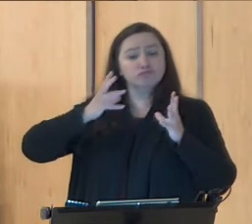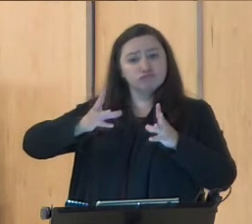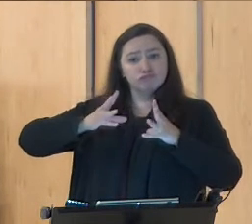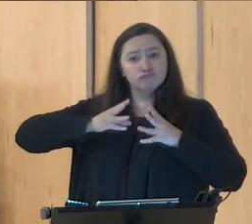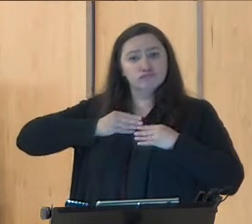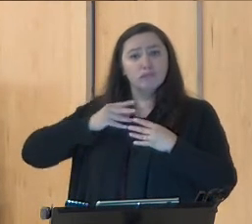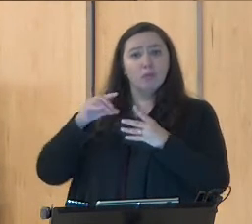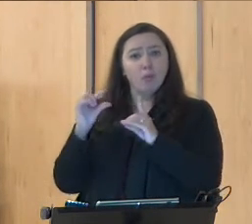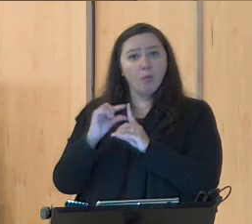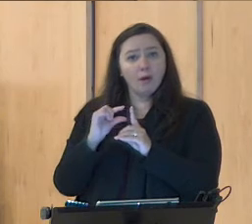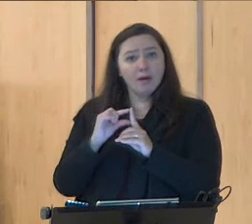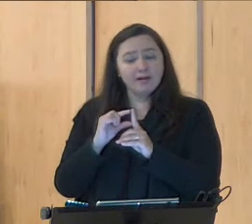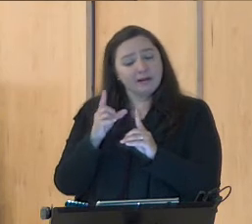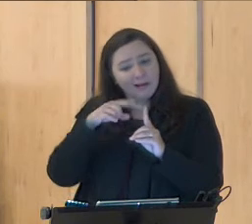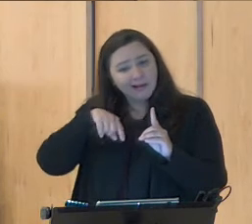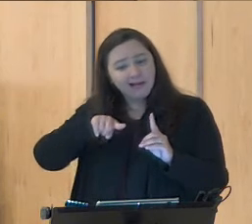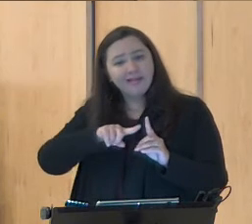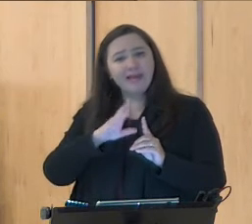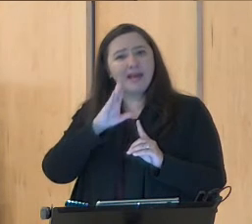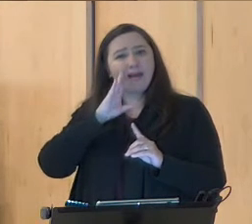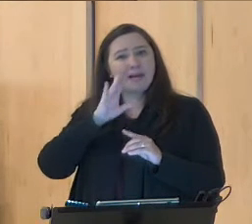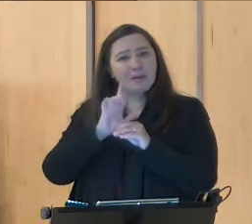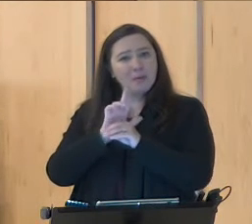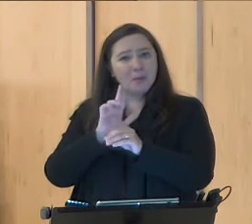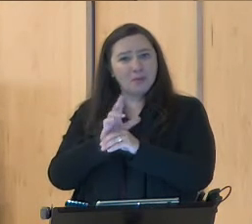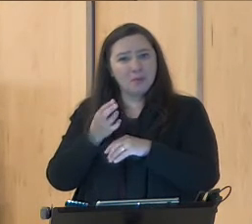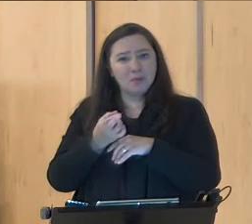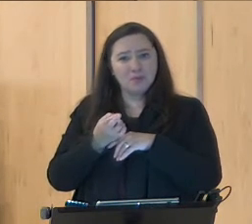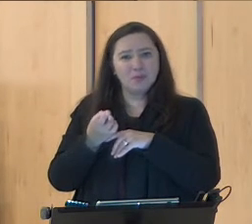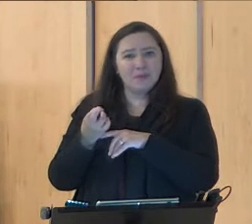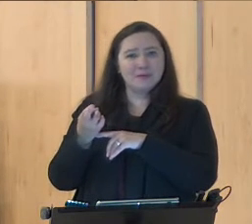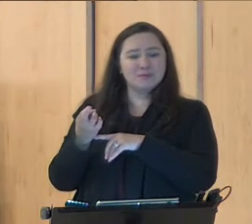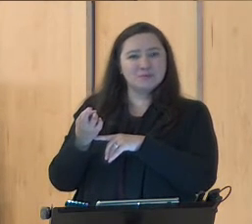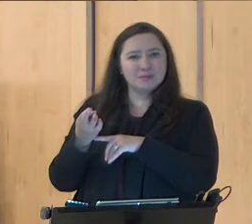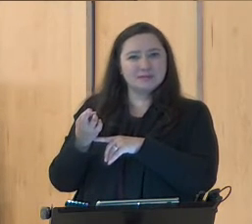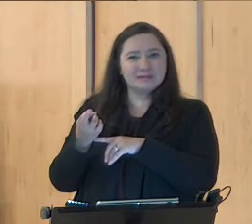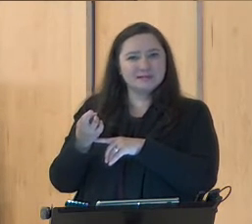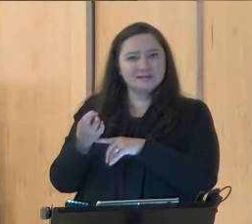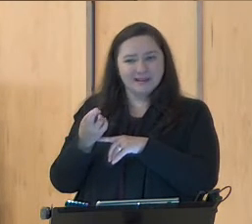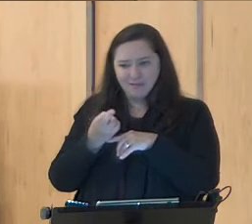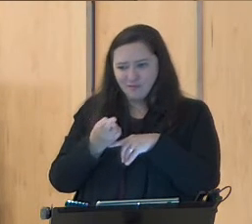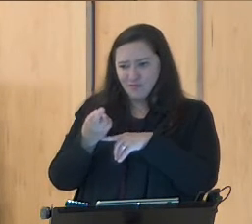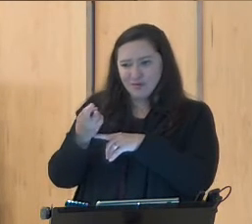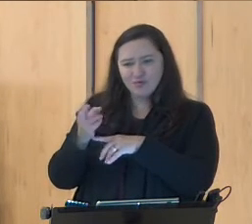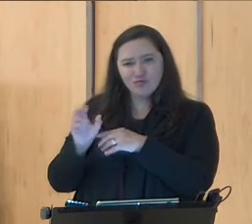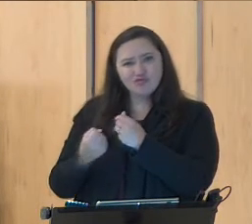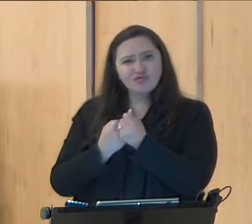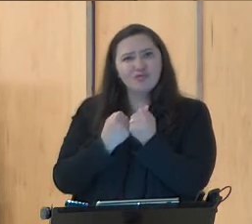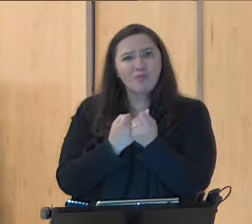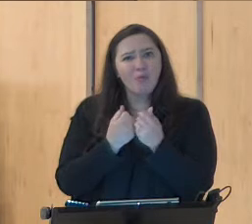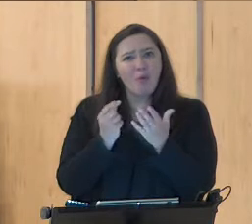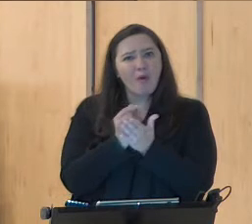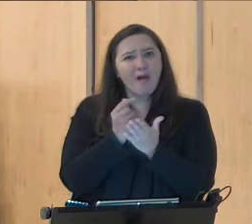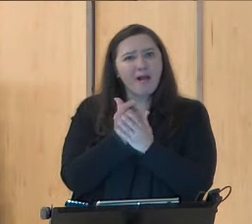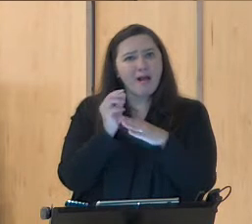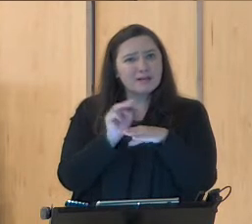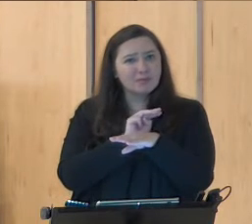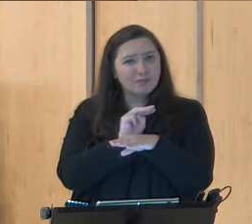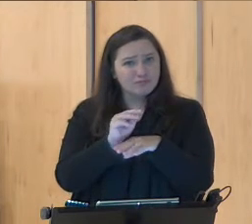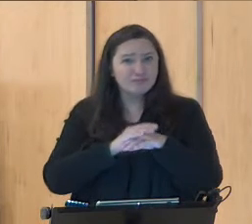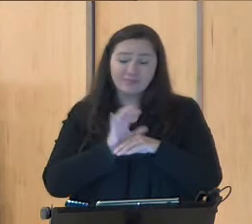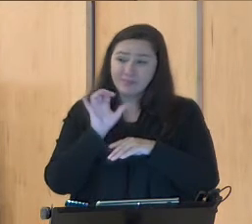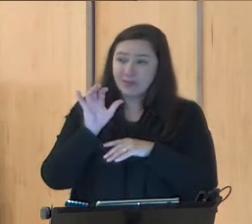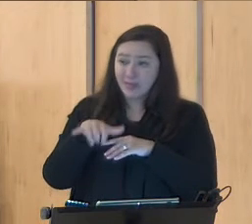word will use their resources to support that gospel ministry. Those